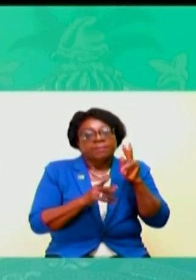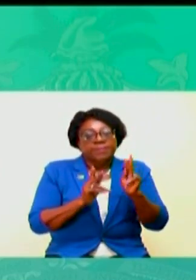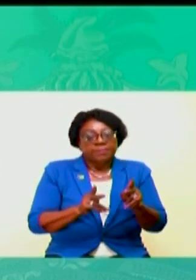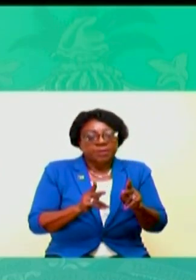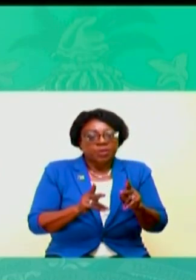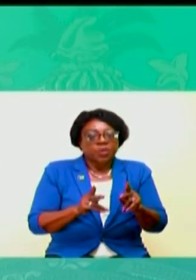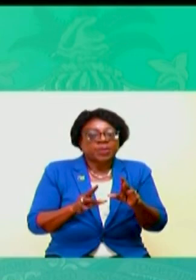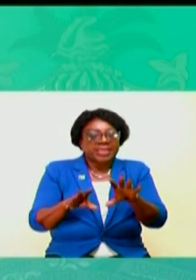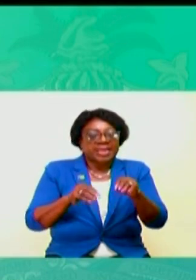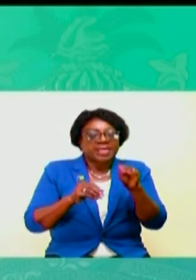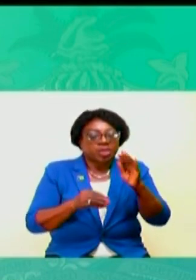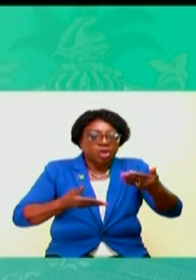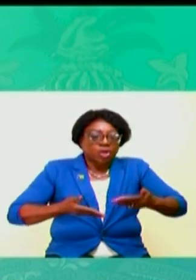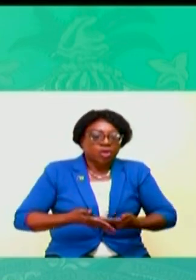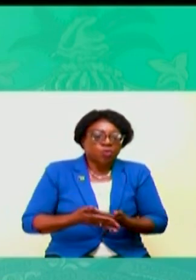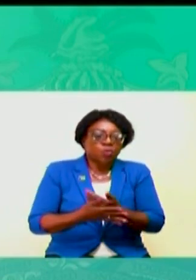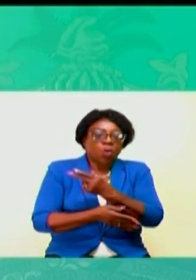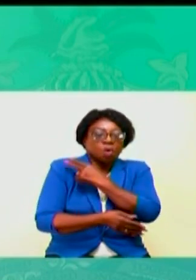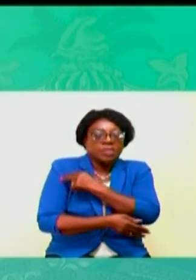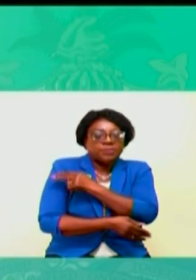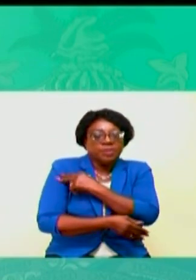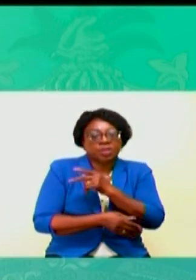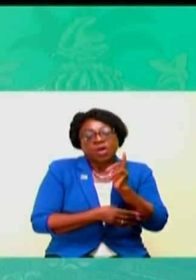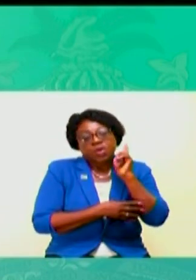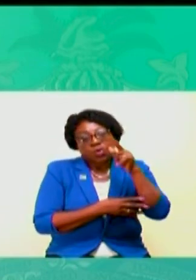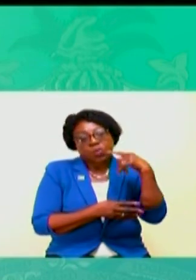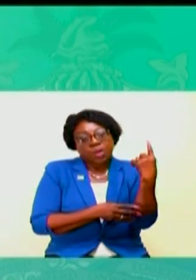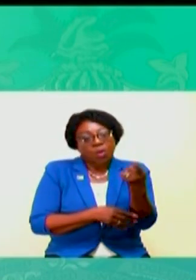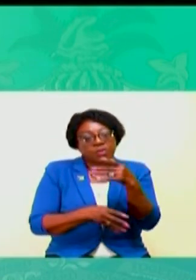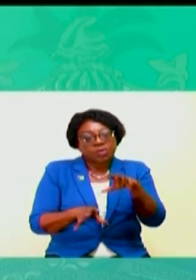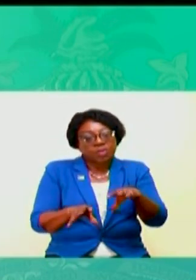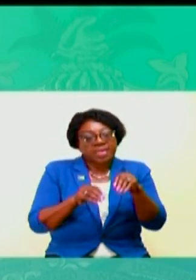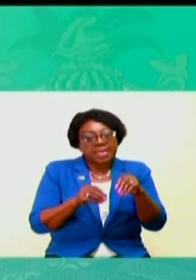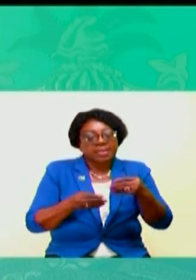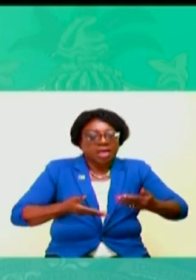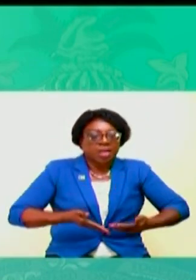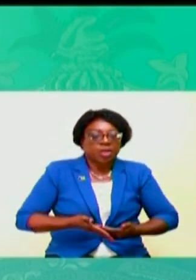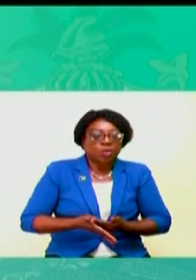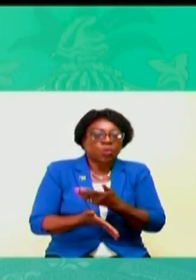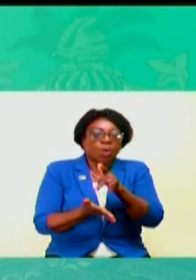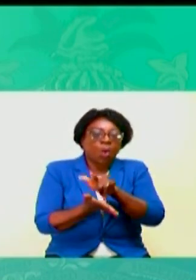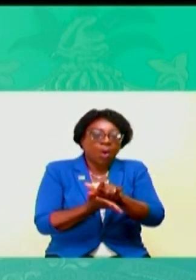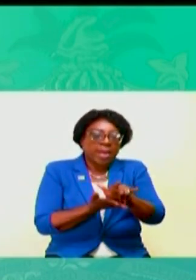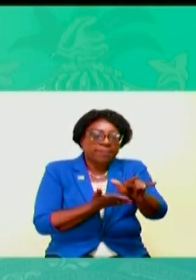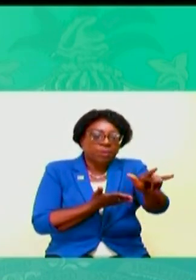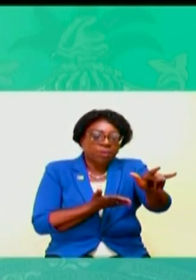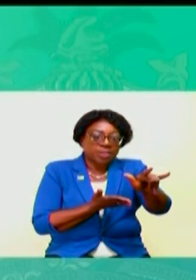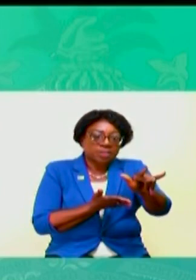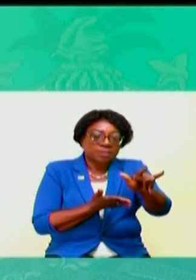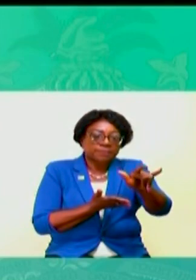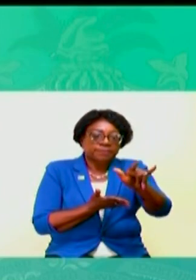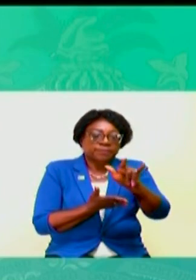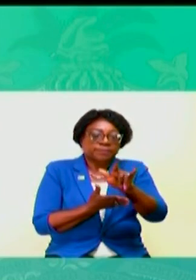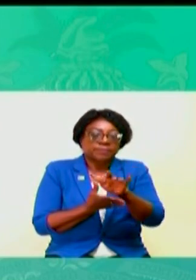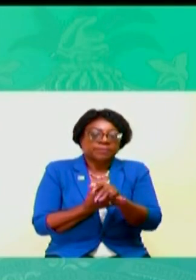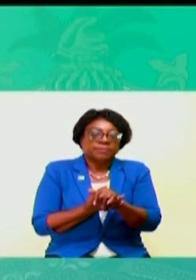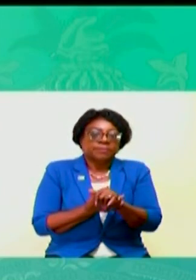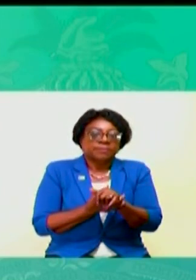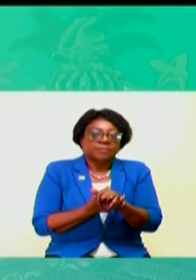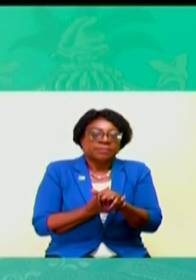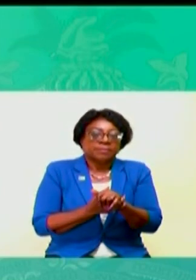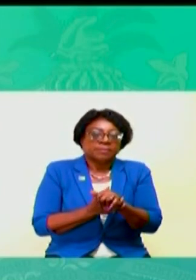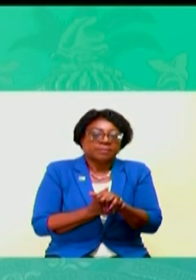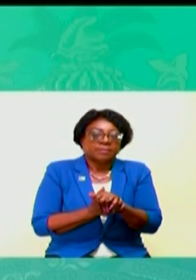new hospital, you will also get a new airport. So you talk about it, you said we could do it.